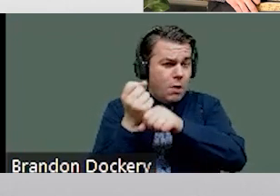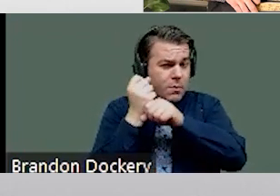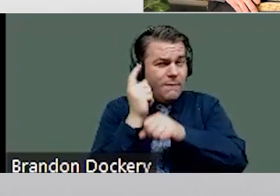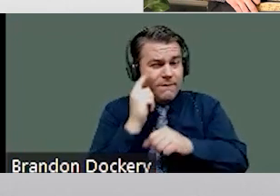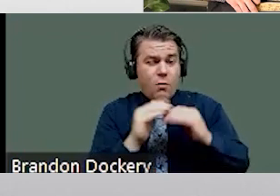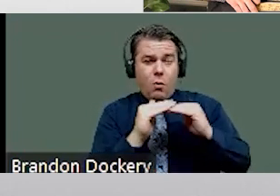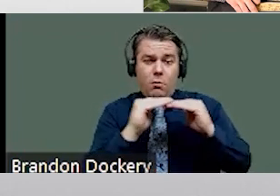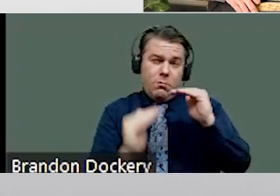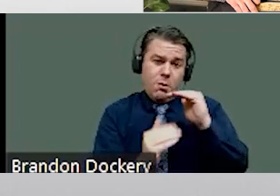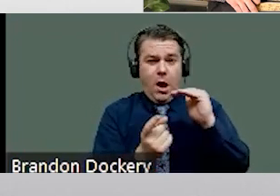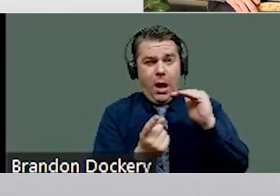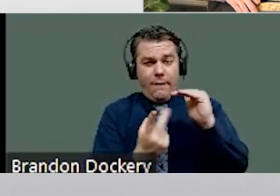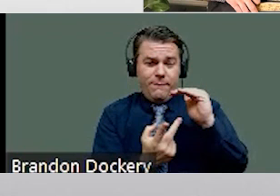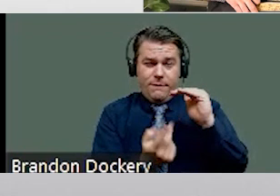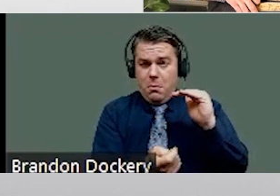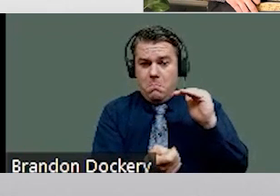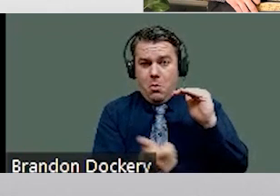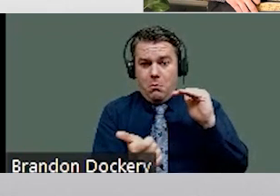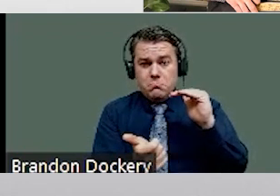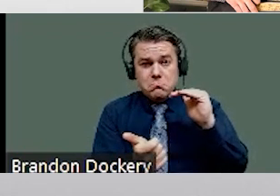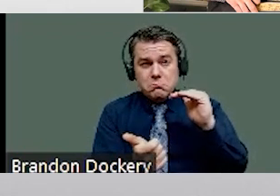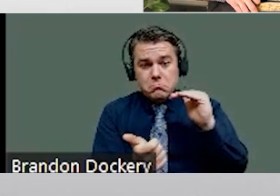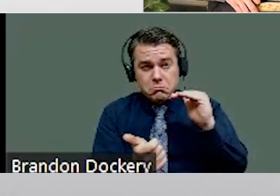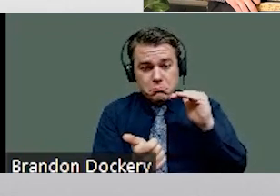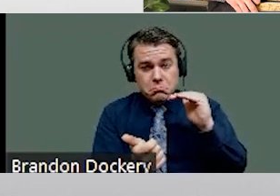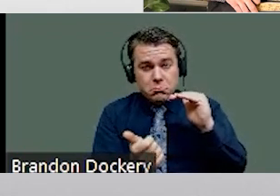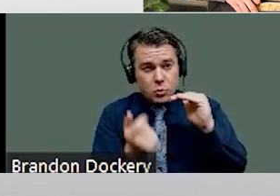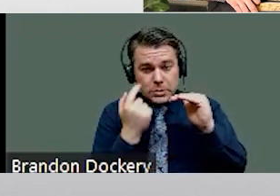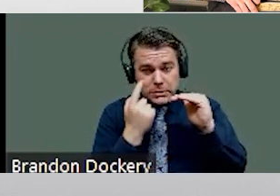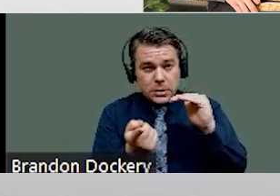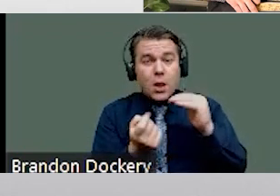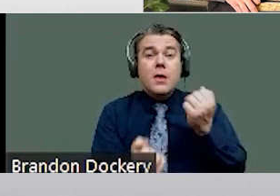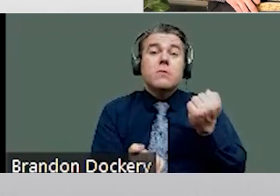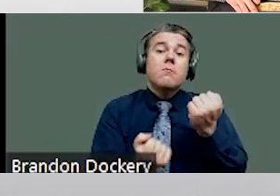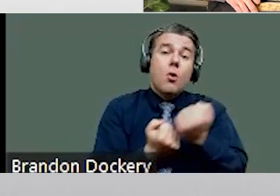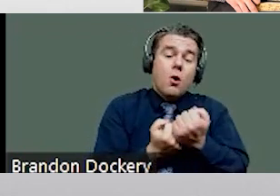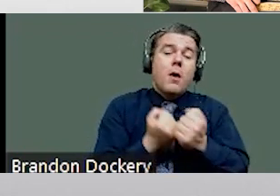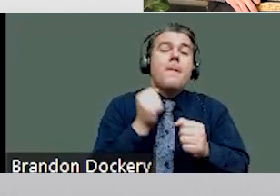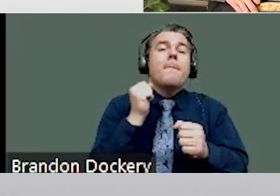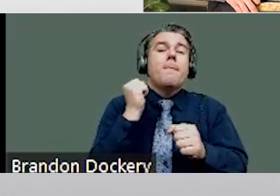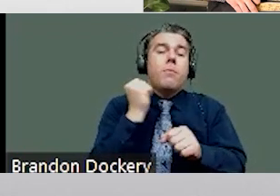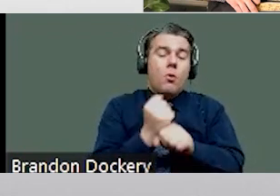to remove the subminimum wage, because the supported employment principles and